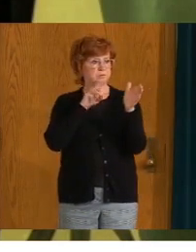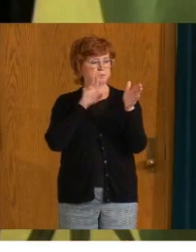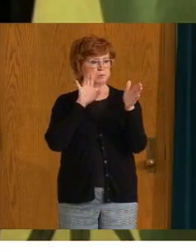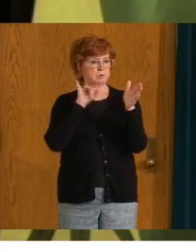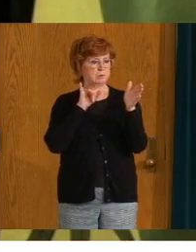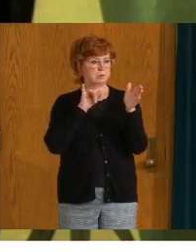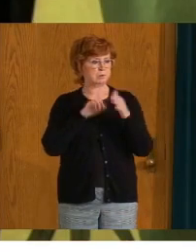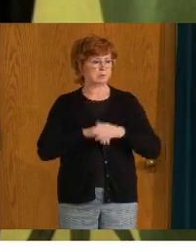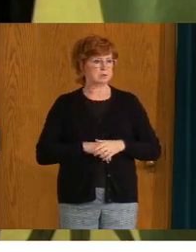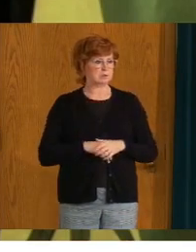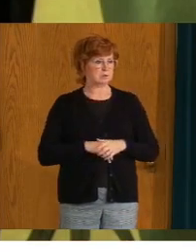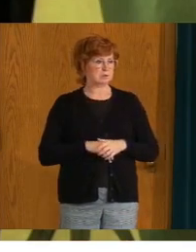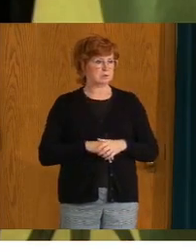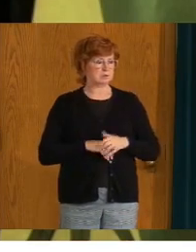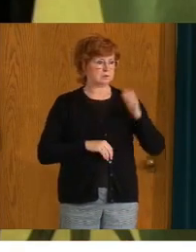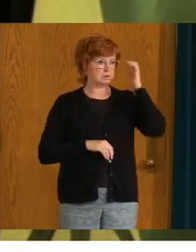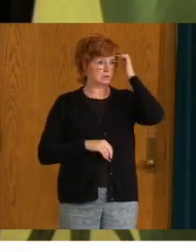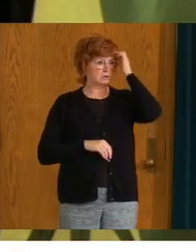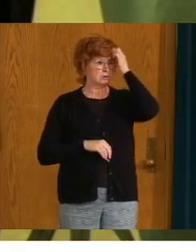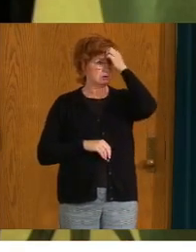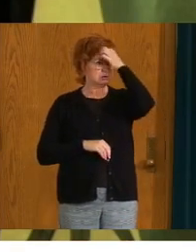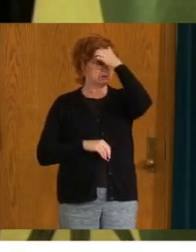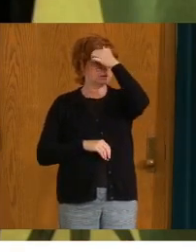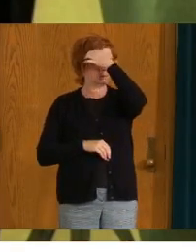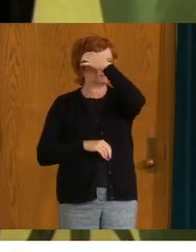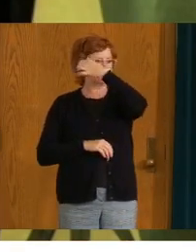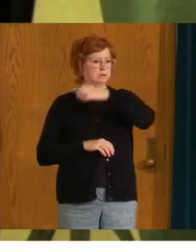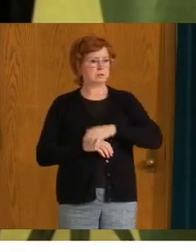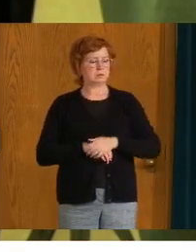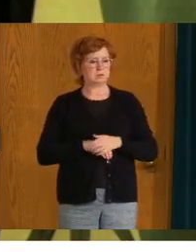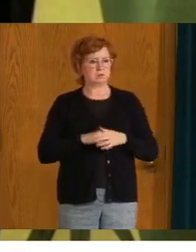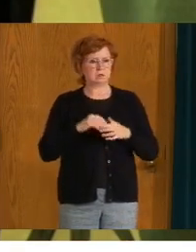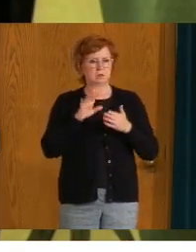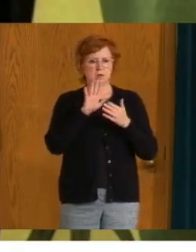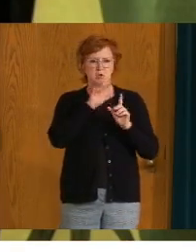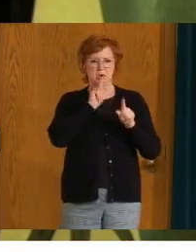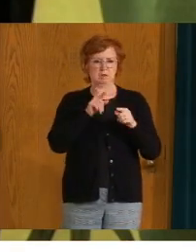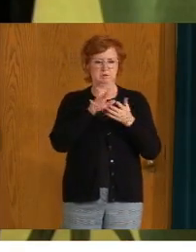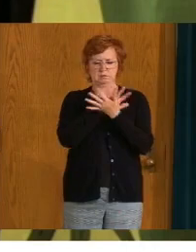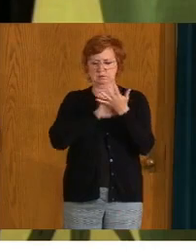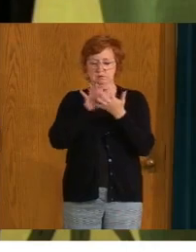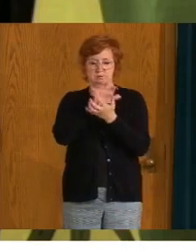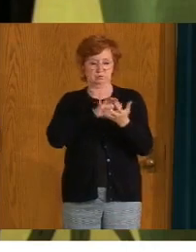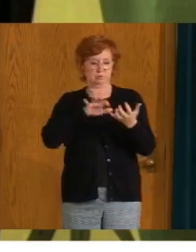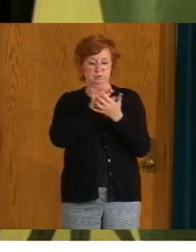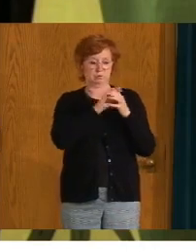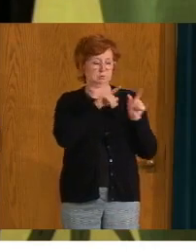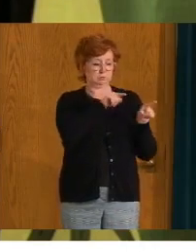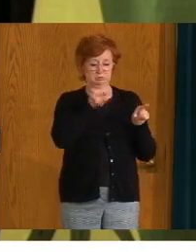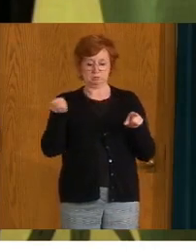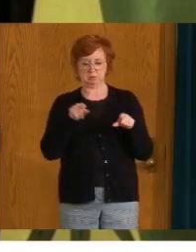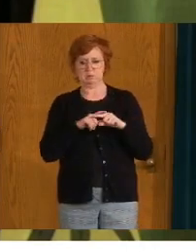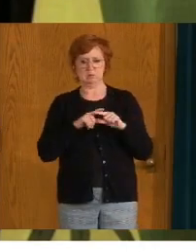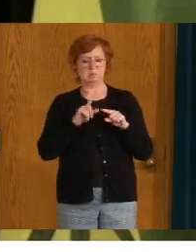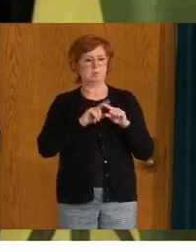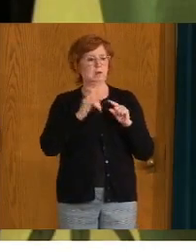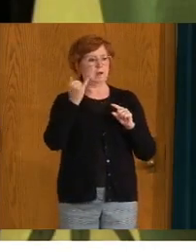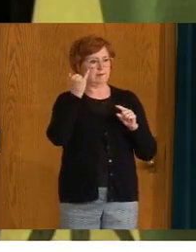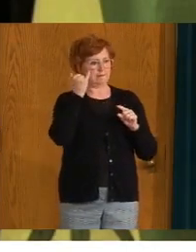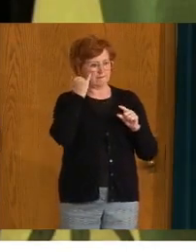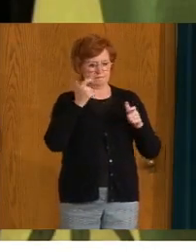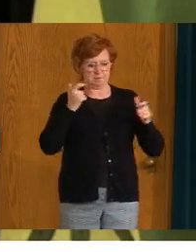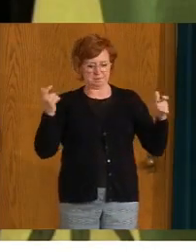I think these answers are confusing to Saskatchewan people, so can we cut to the chase a bit? And I guess the question for Dr. Shahab is, if we have